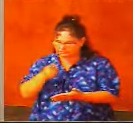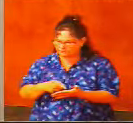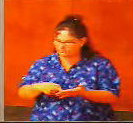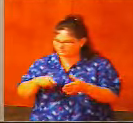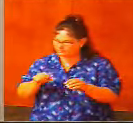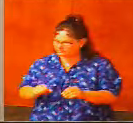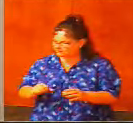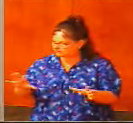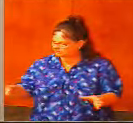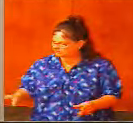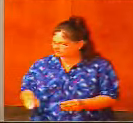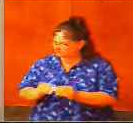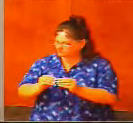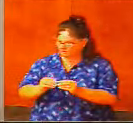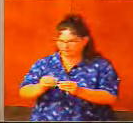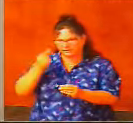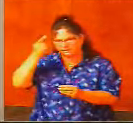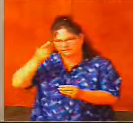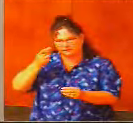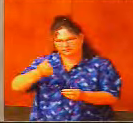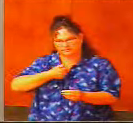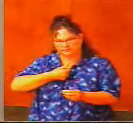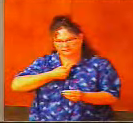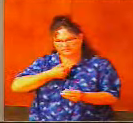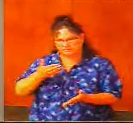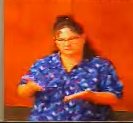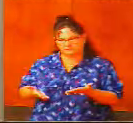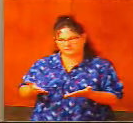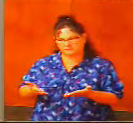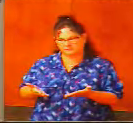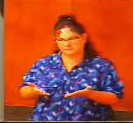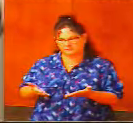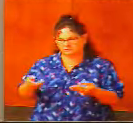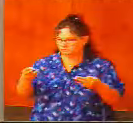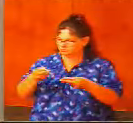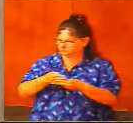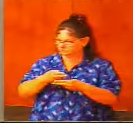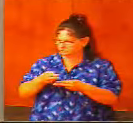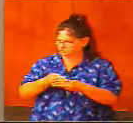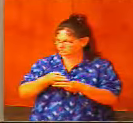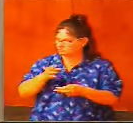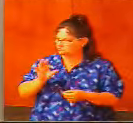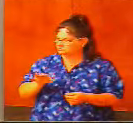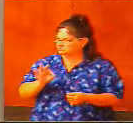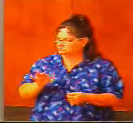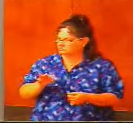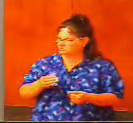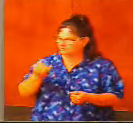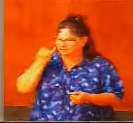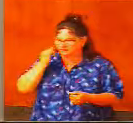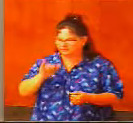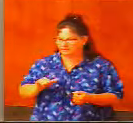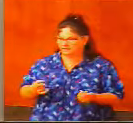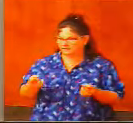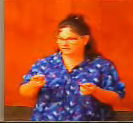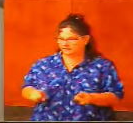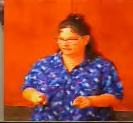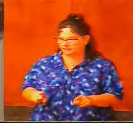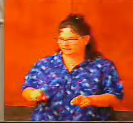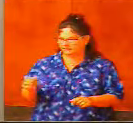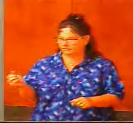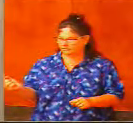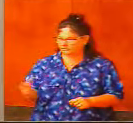together. I thought to myself, well, it might work out to be a short sermon, and if that happens, then everybody's